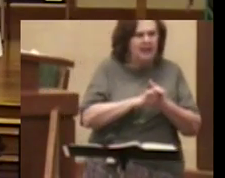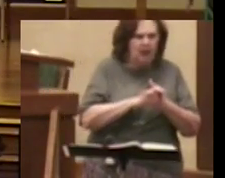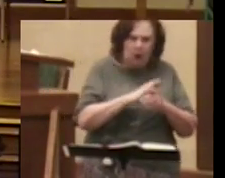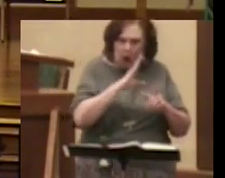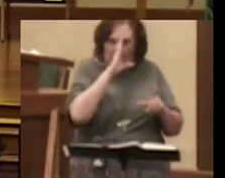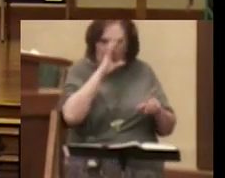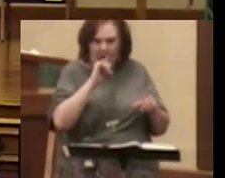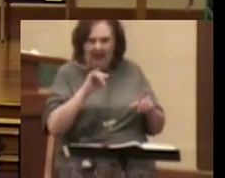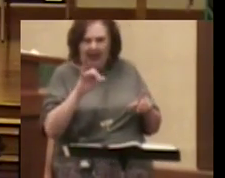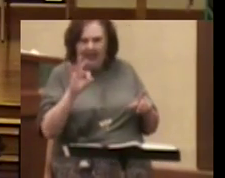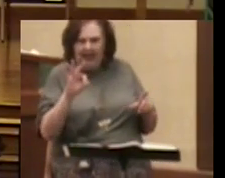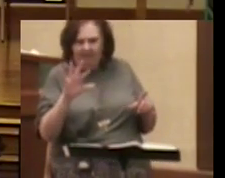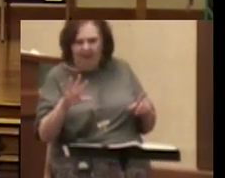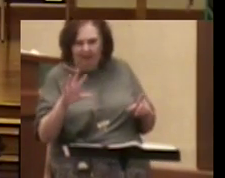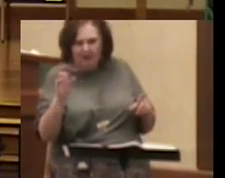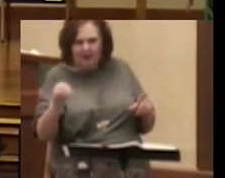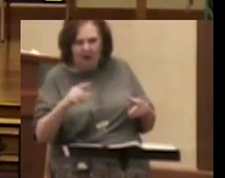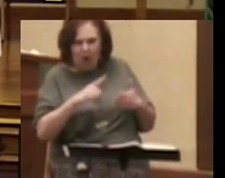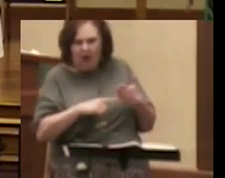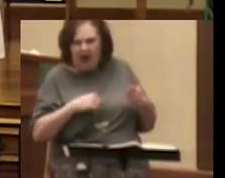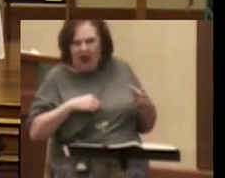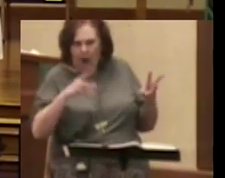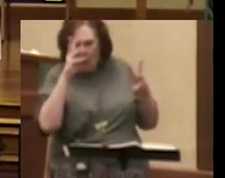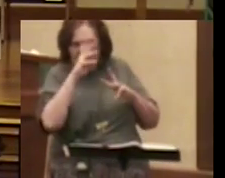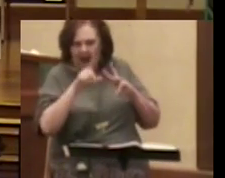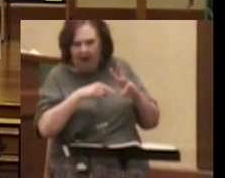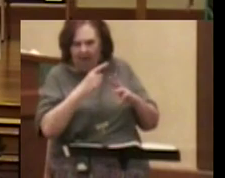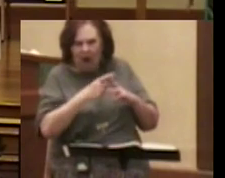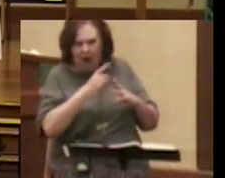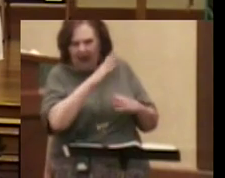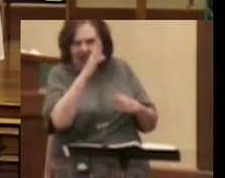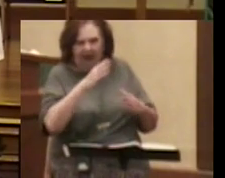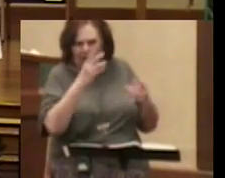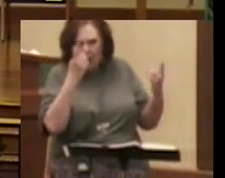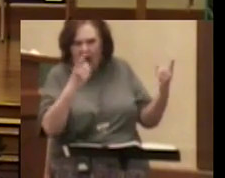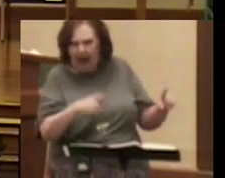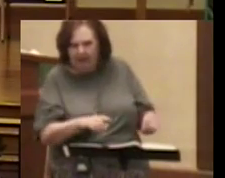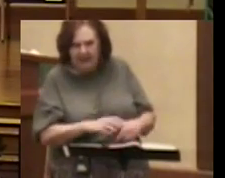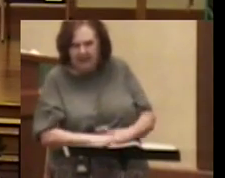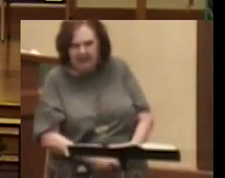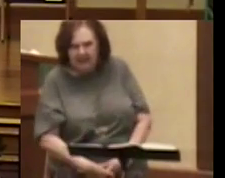know that 95% of what I worry about never happens?